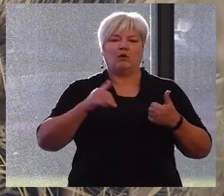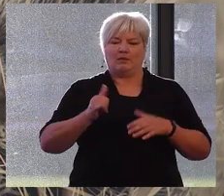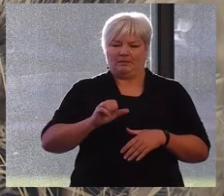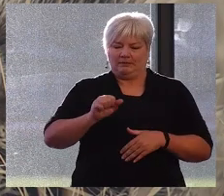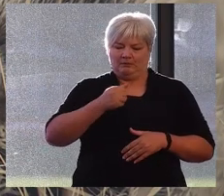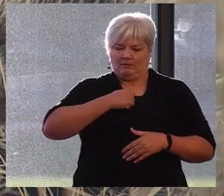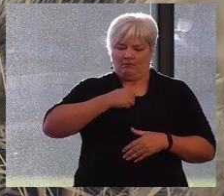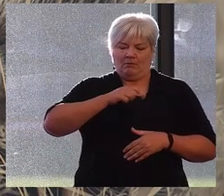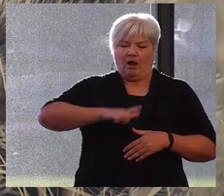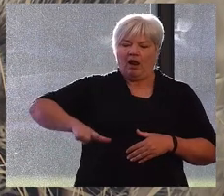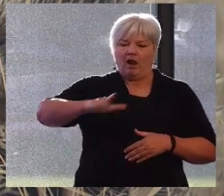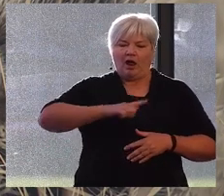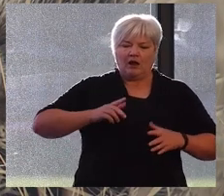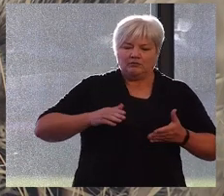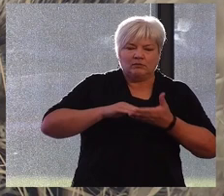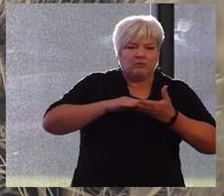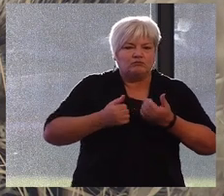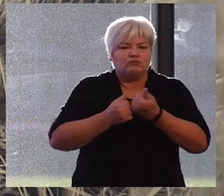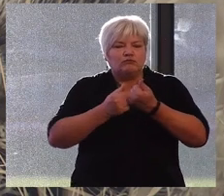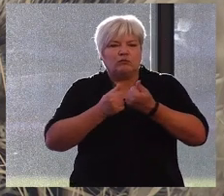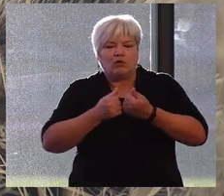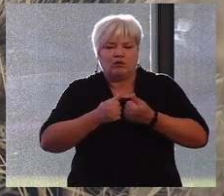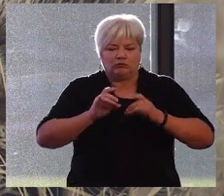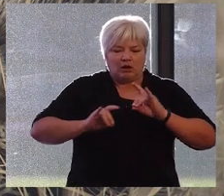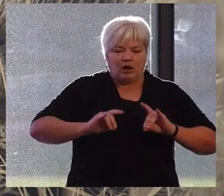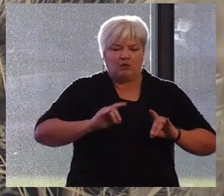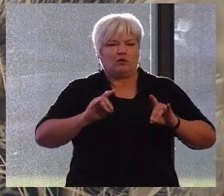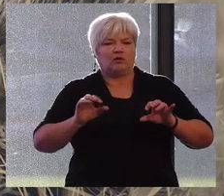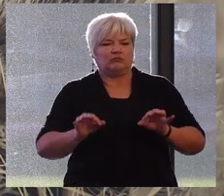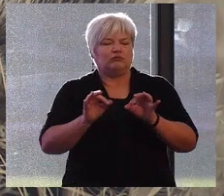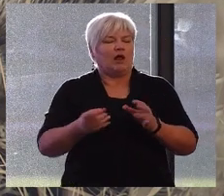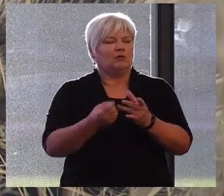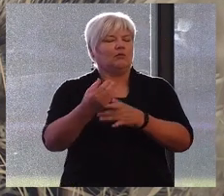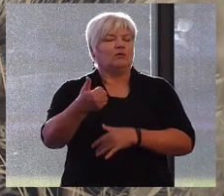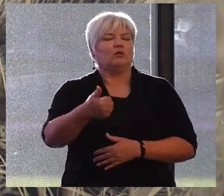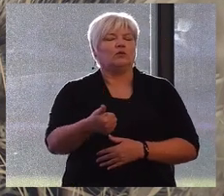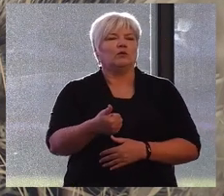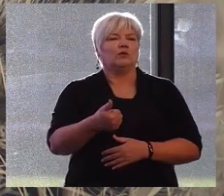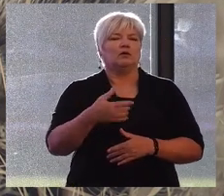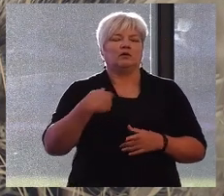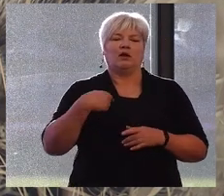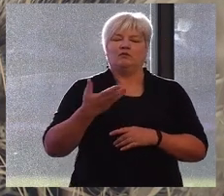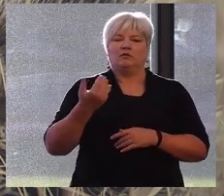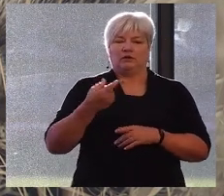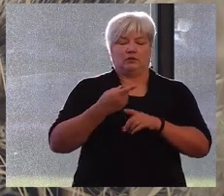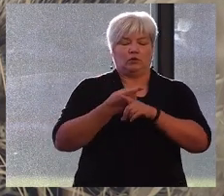land. So just in terms of that, growing that championship base, I was having a